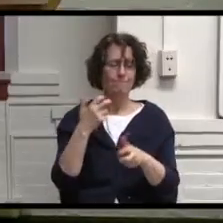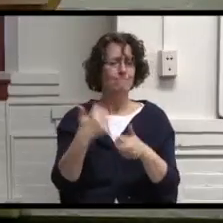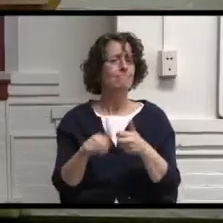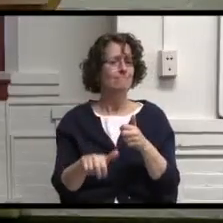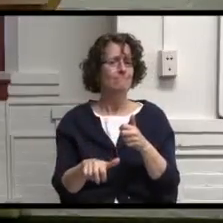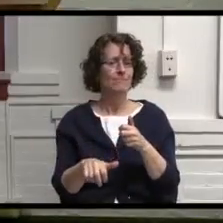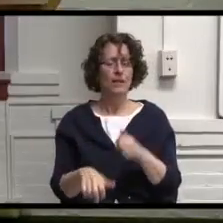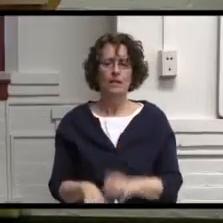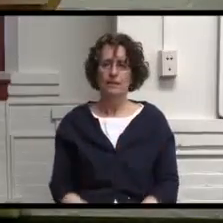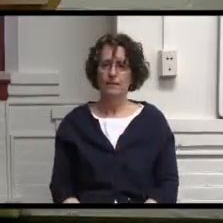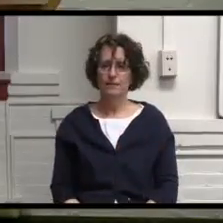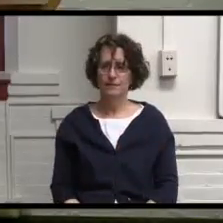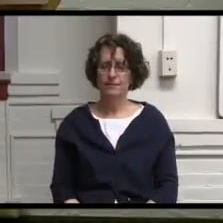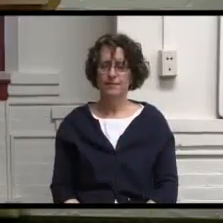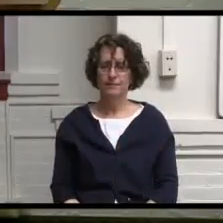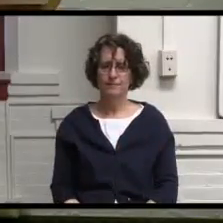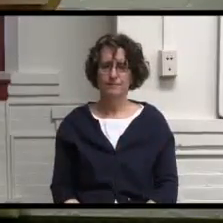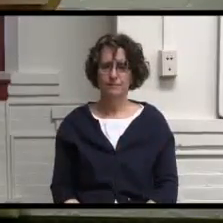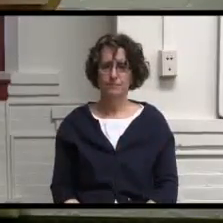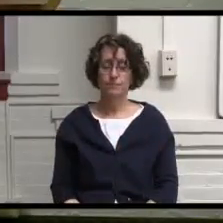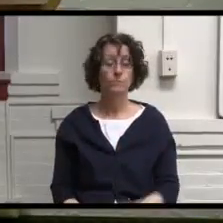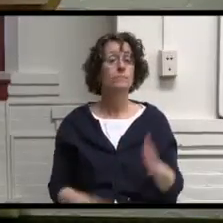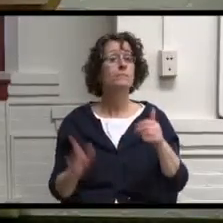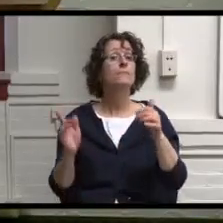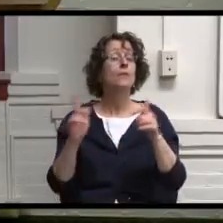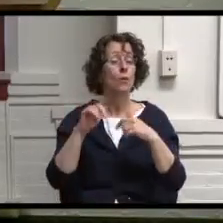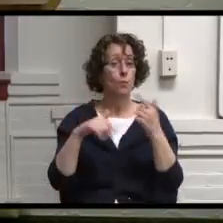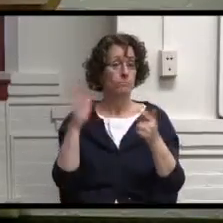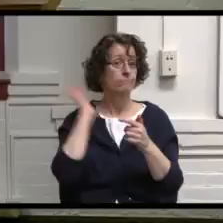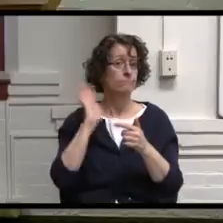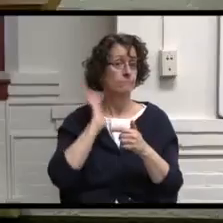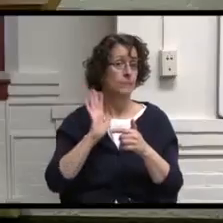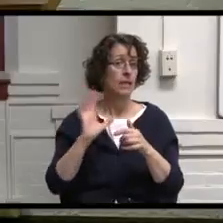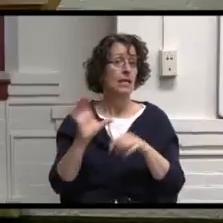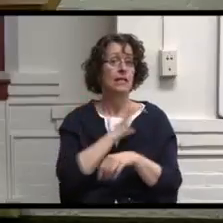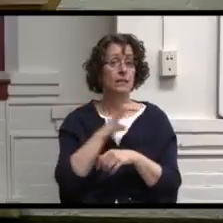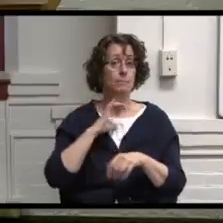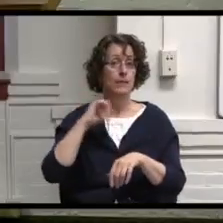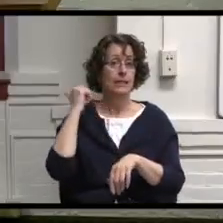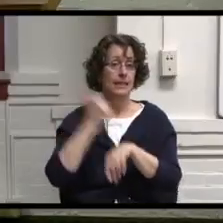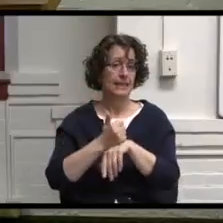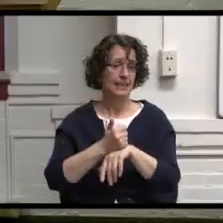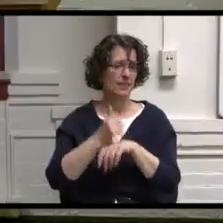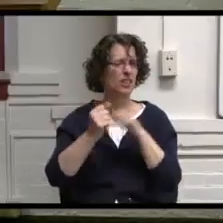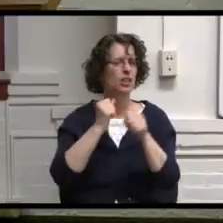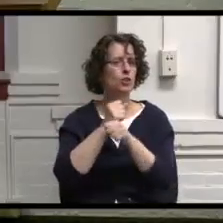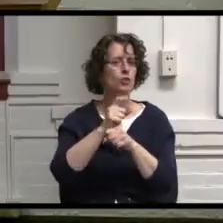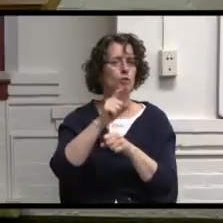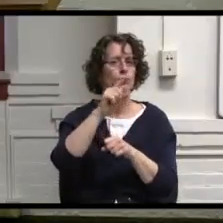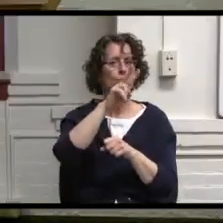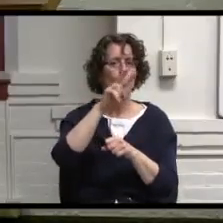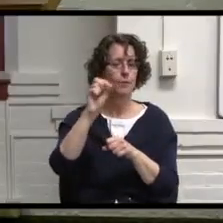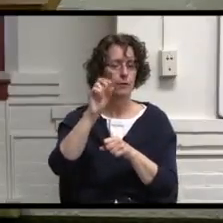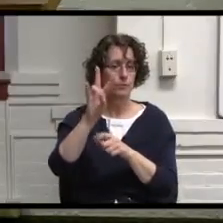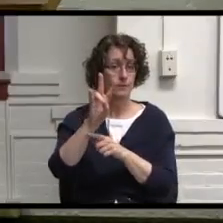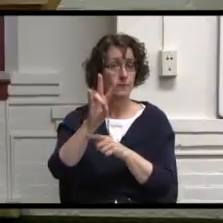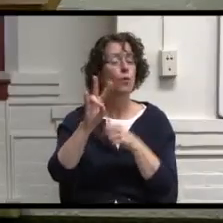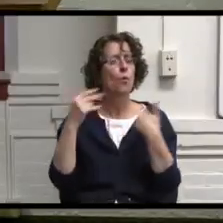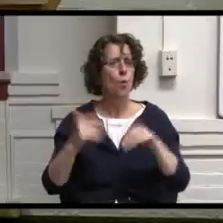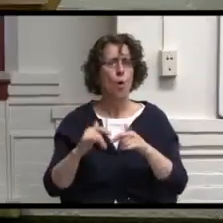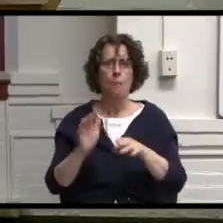The committee had a lot of work in front of it when it was first set up back in 2007. Back at that